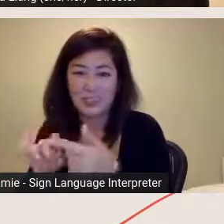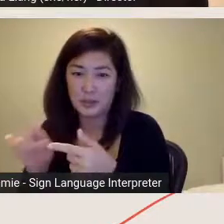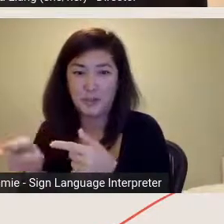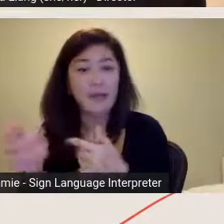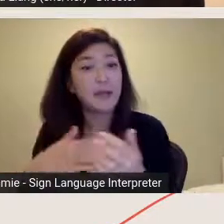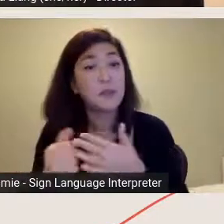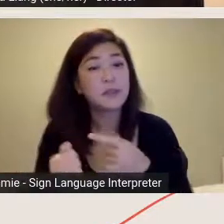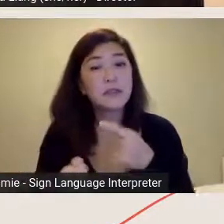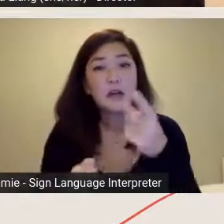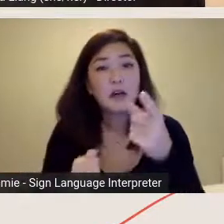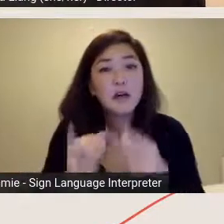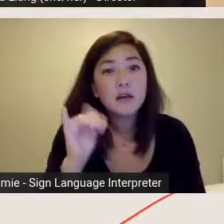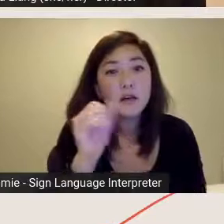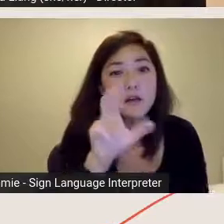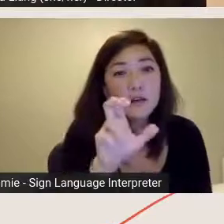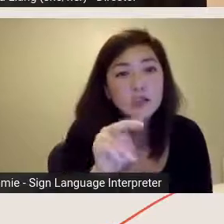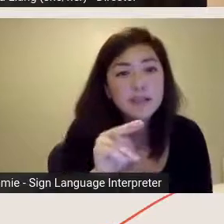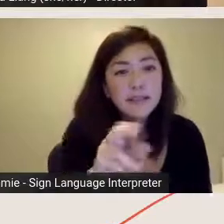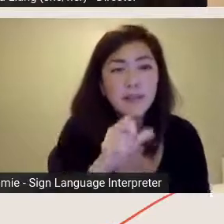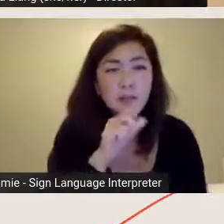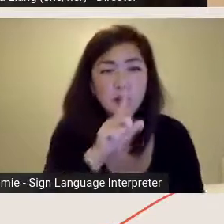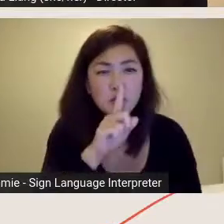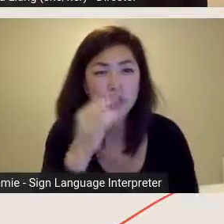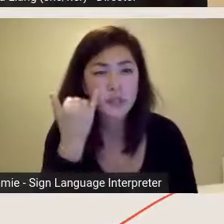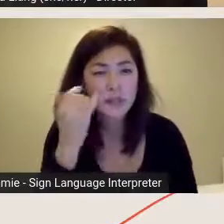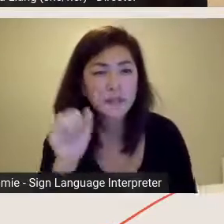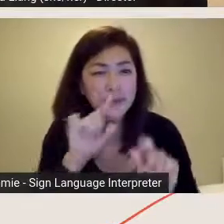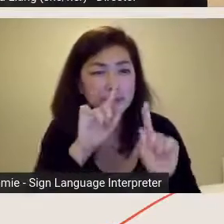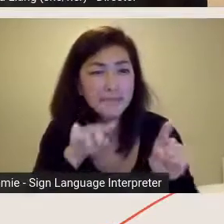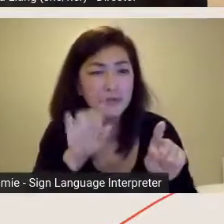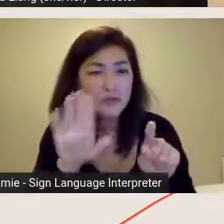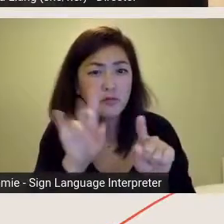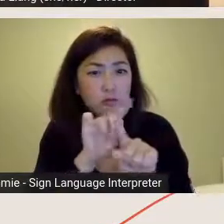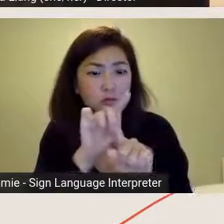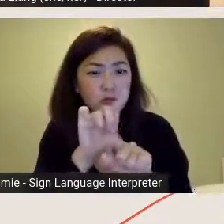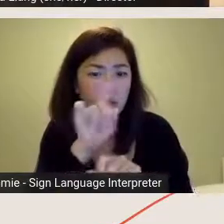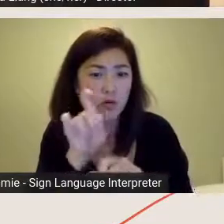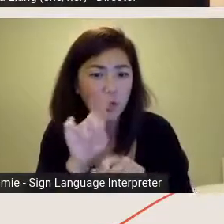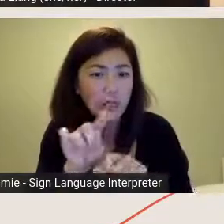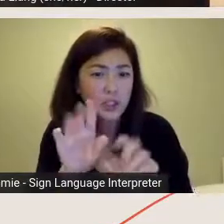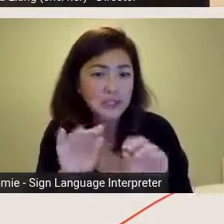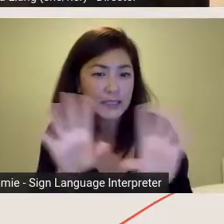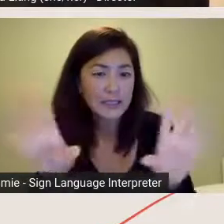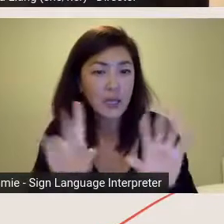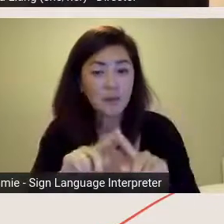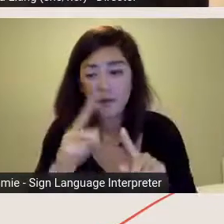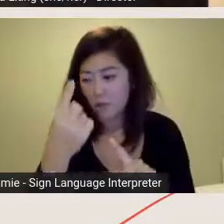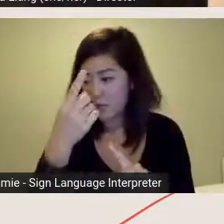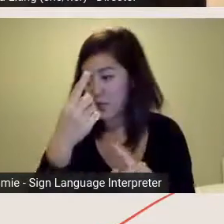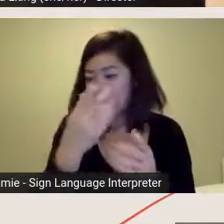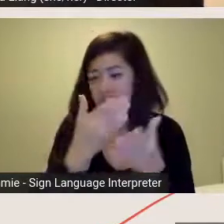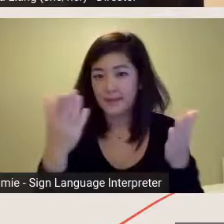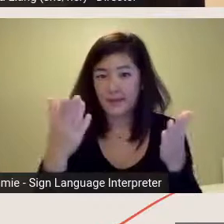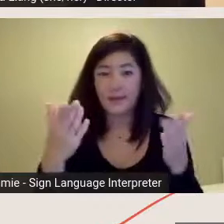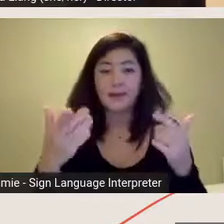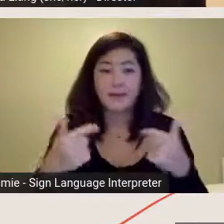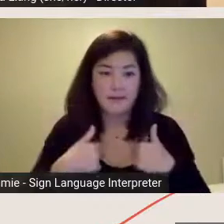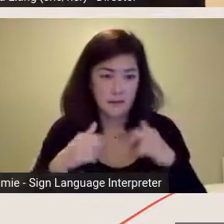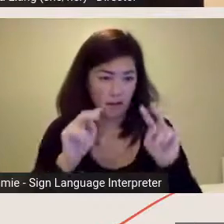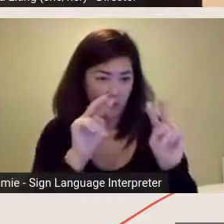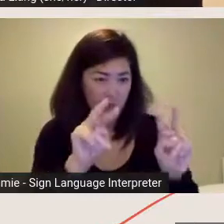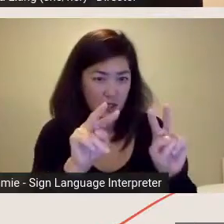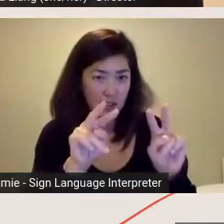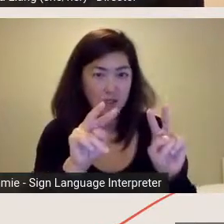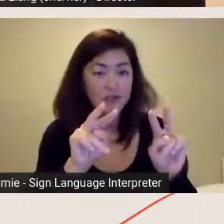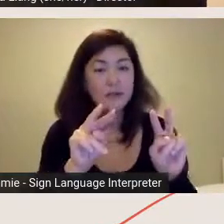I'm not sure if this answers the question exactly, but one thing that stuck out to me as I did this watch down was one of my